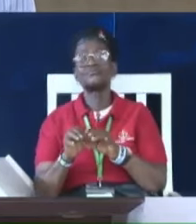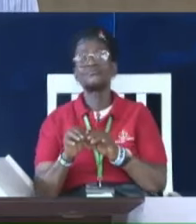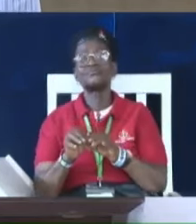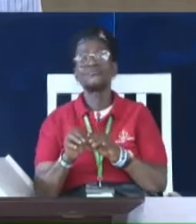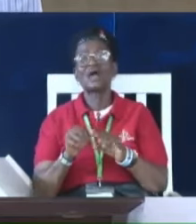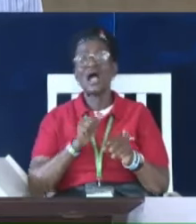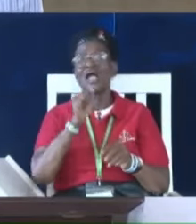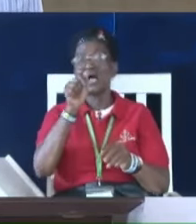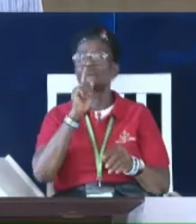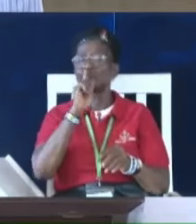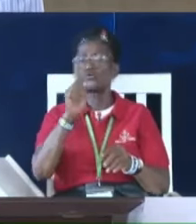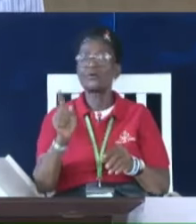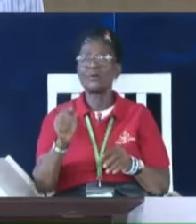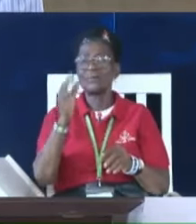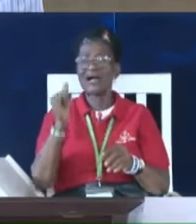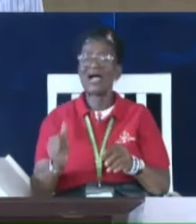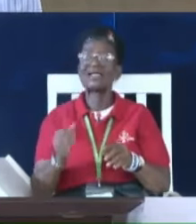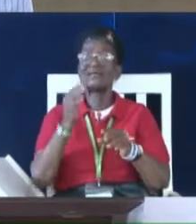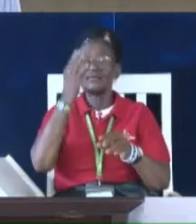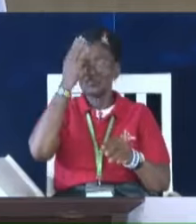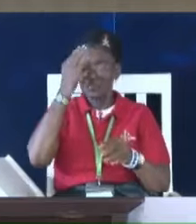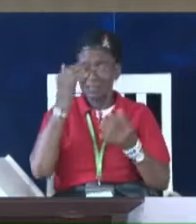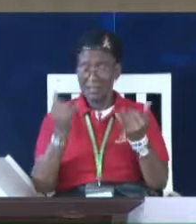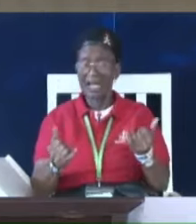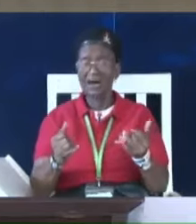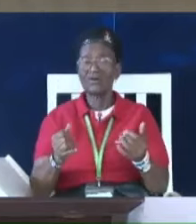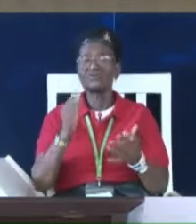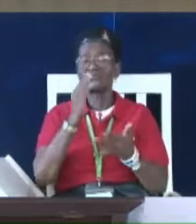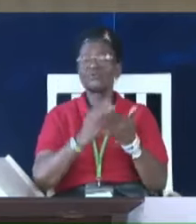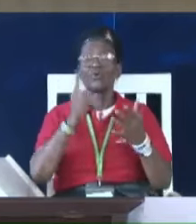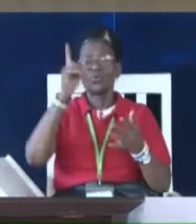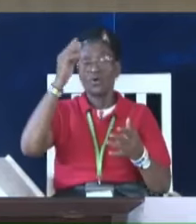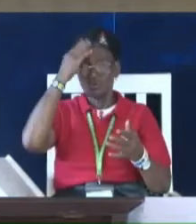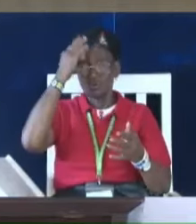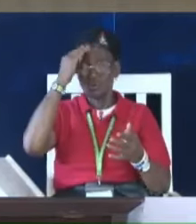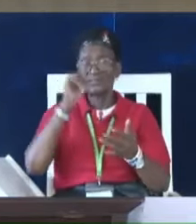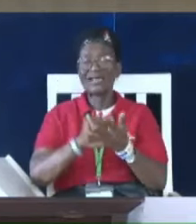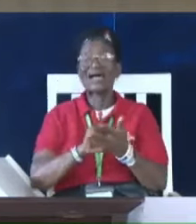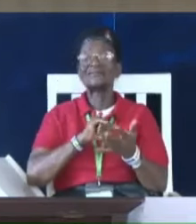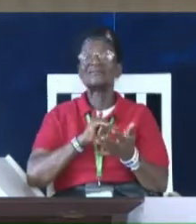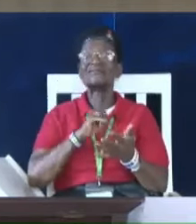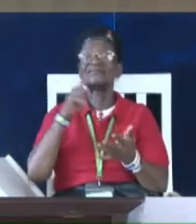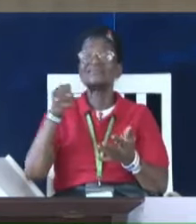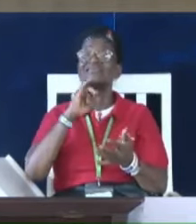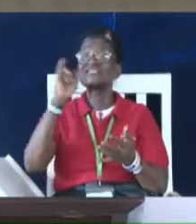I'm sure by now somebody knows that this is not an ordinary night.